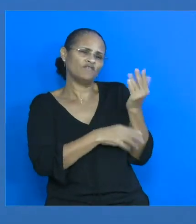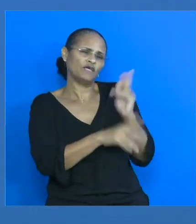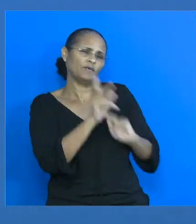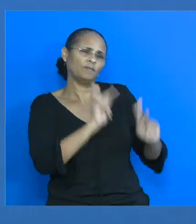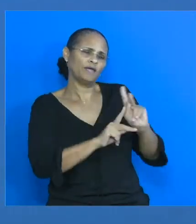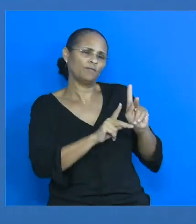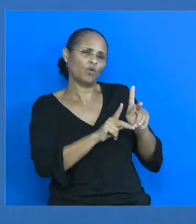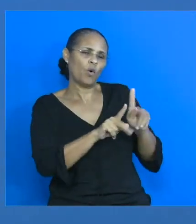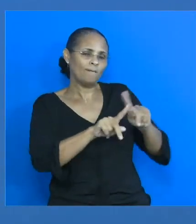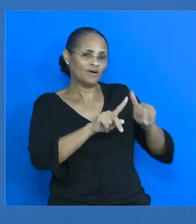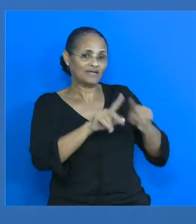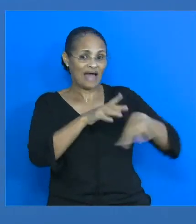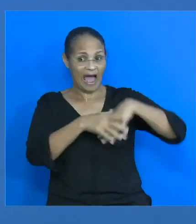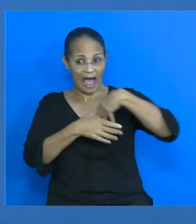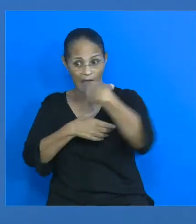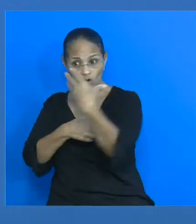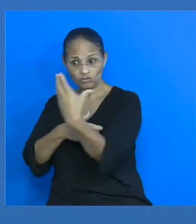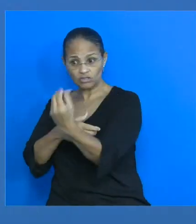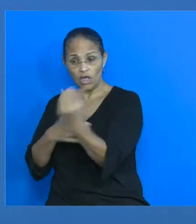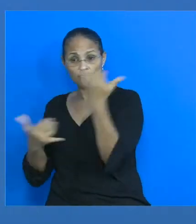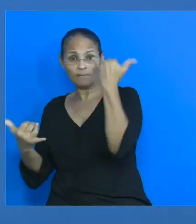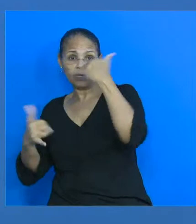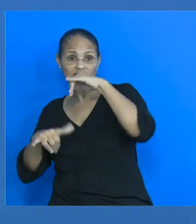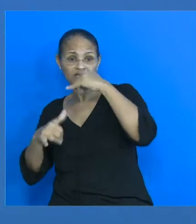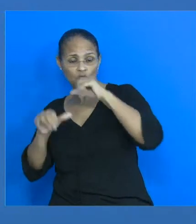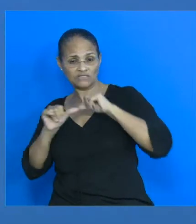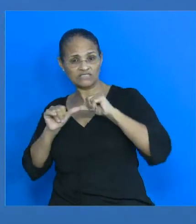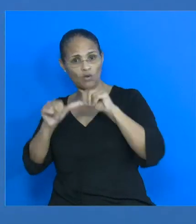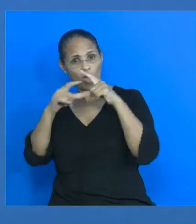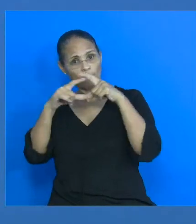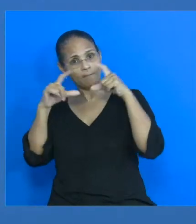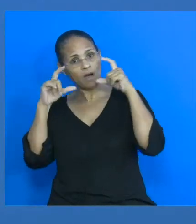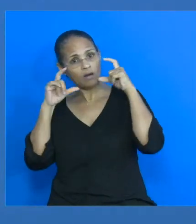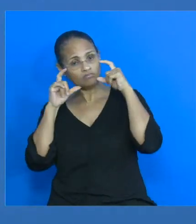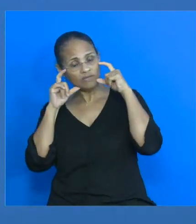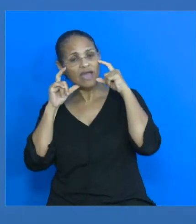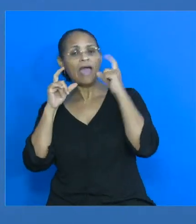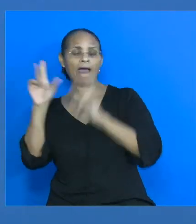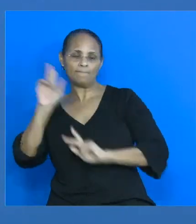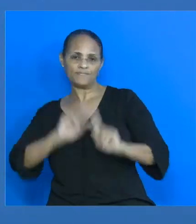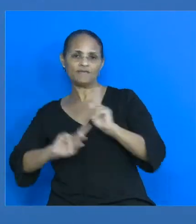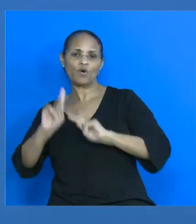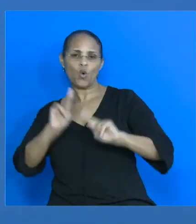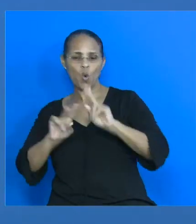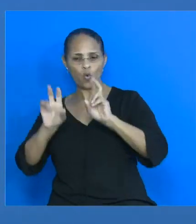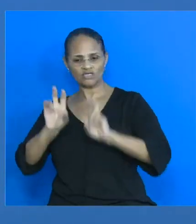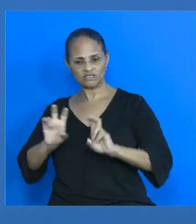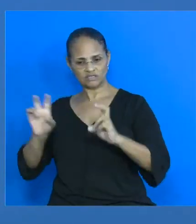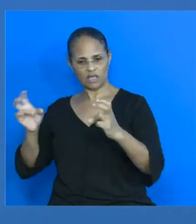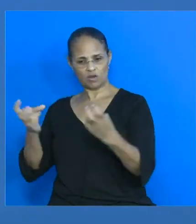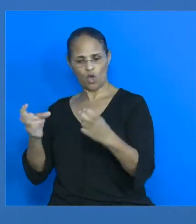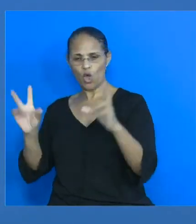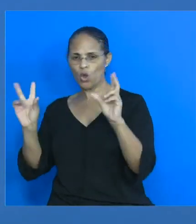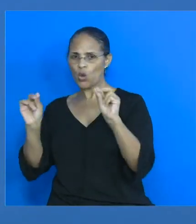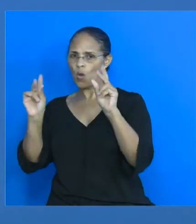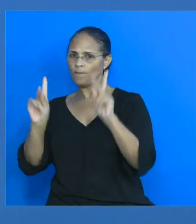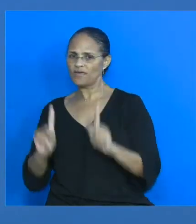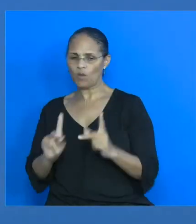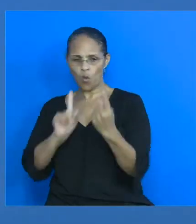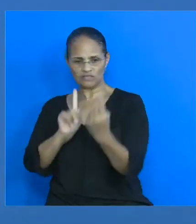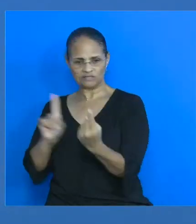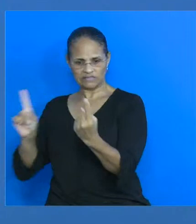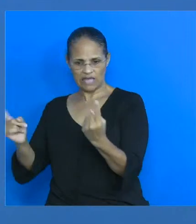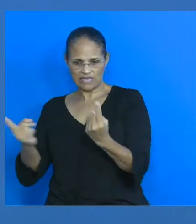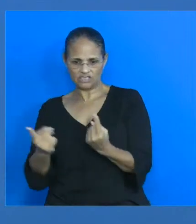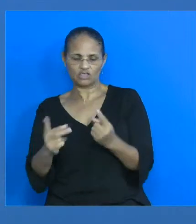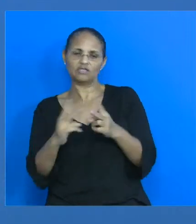there. In the outdoor space, the bartender was still wearing a mask. And persons who were seated, there were no people standing around. So I would say they